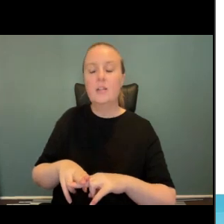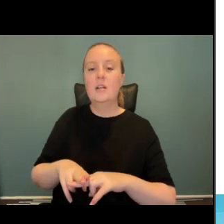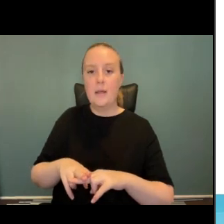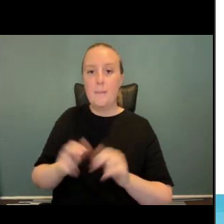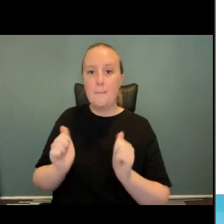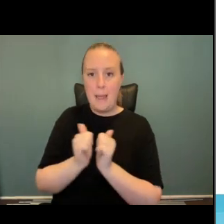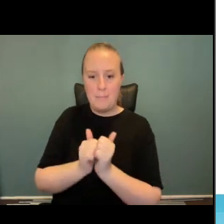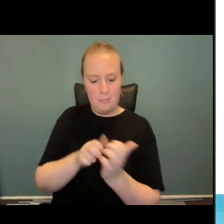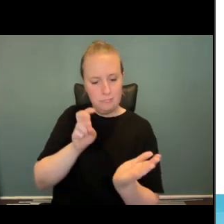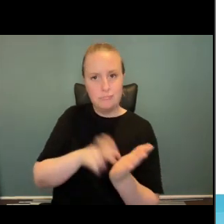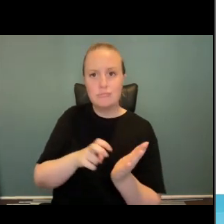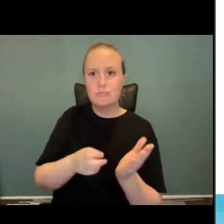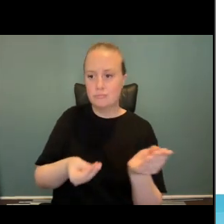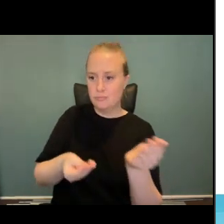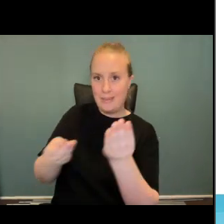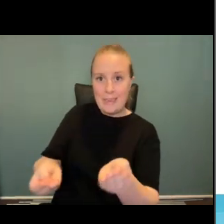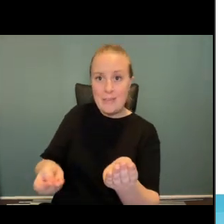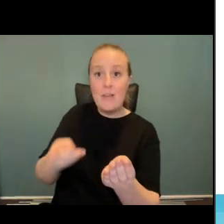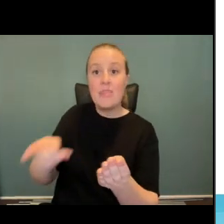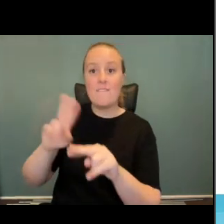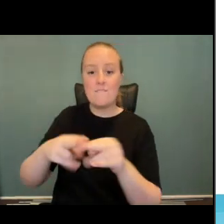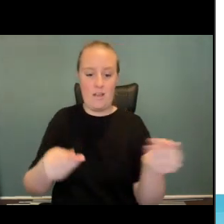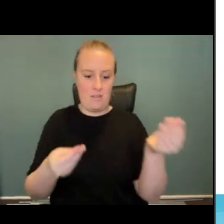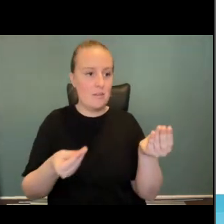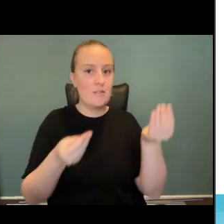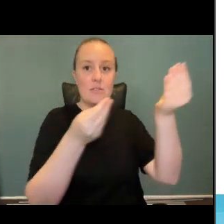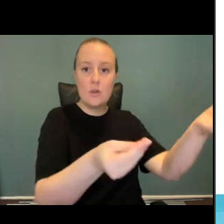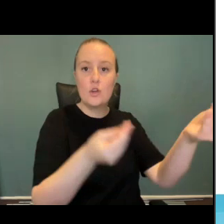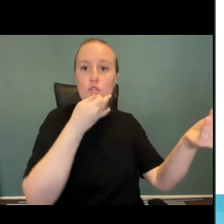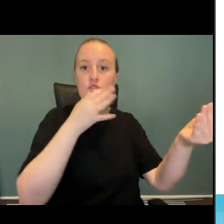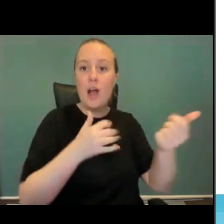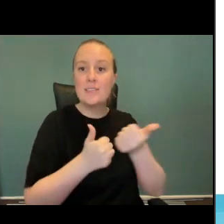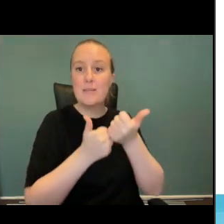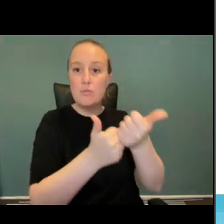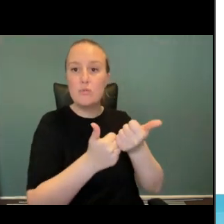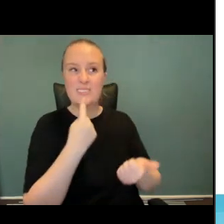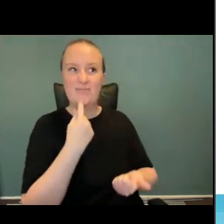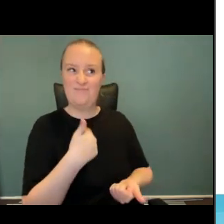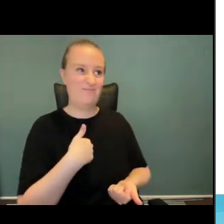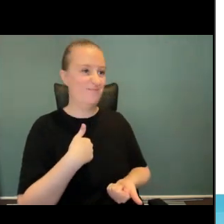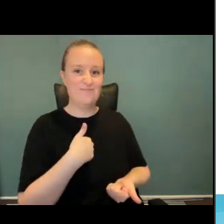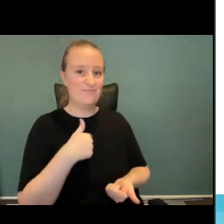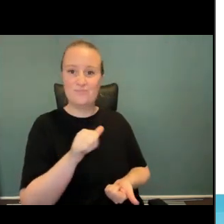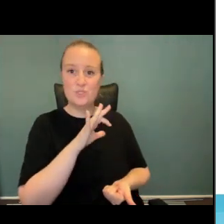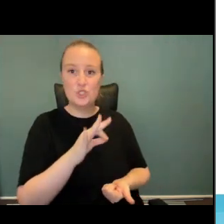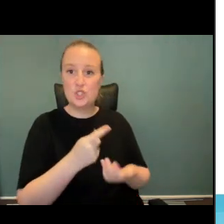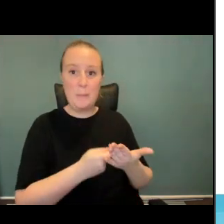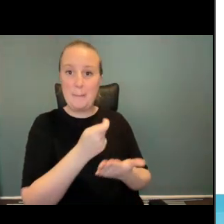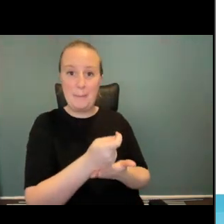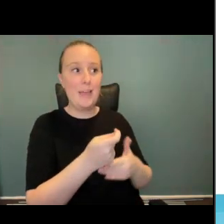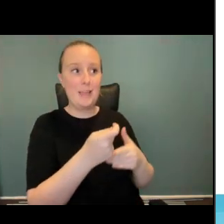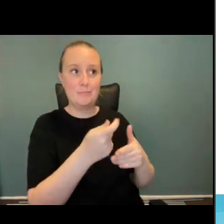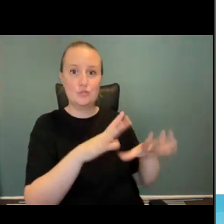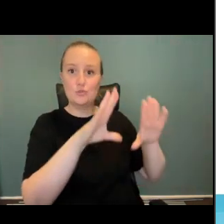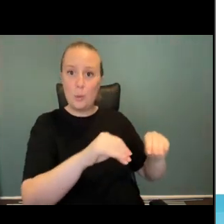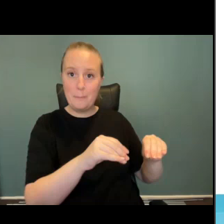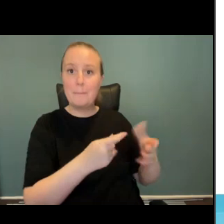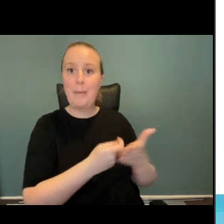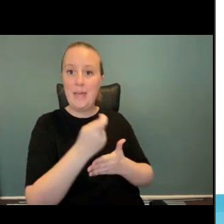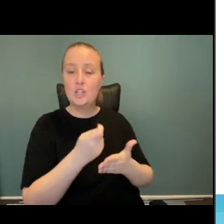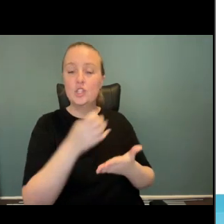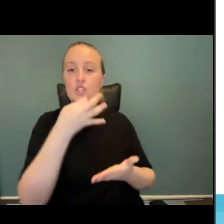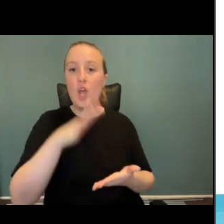back? So that's the powers of the court. So again, go have a look at those sections if you want to a bit more detail in relation